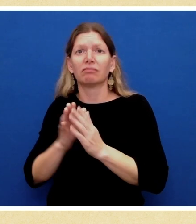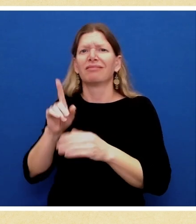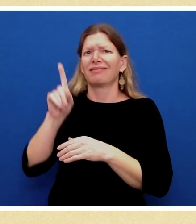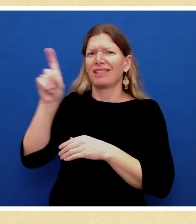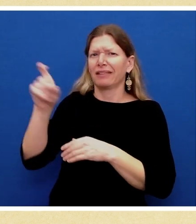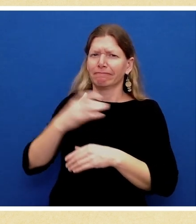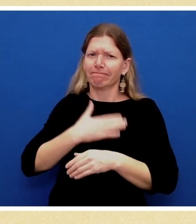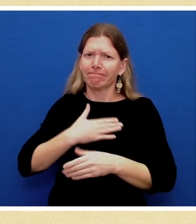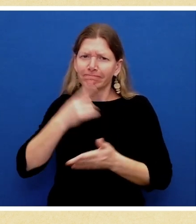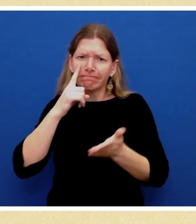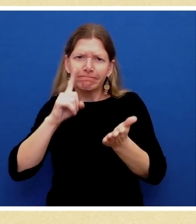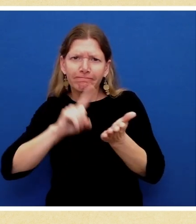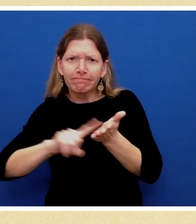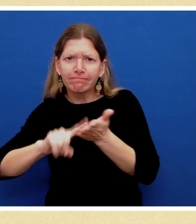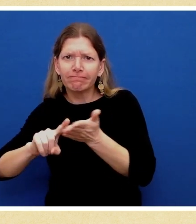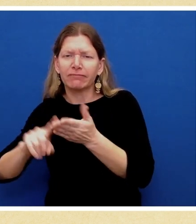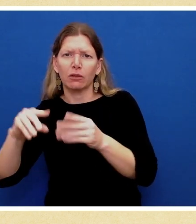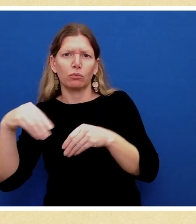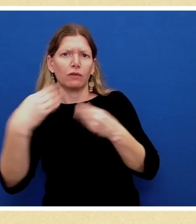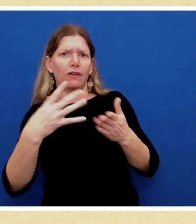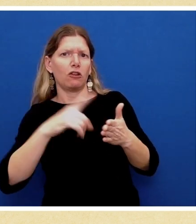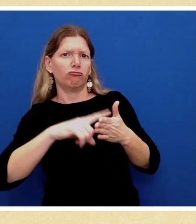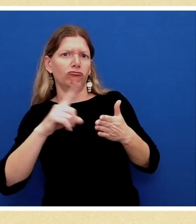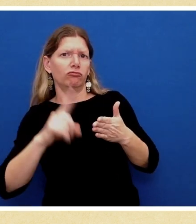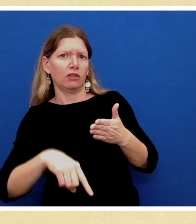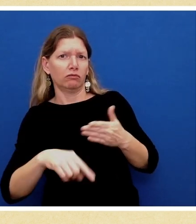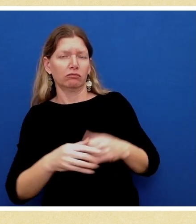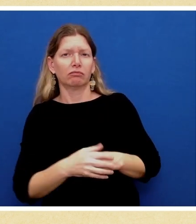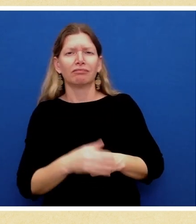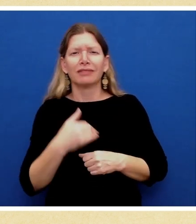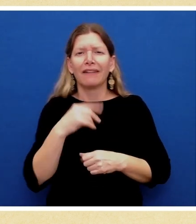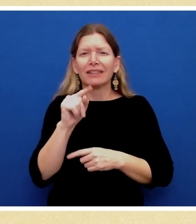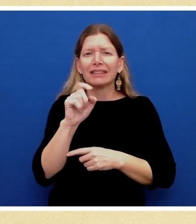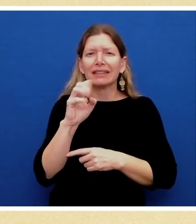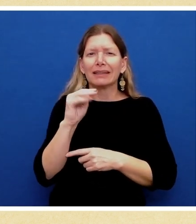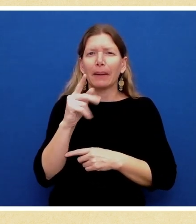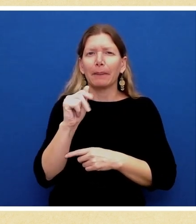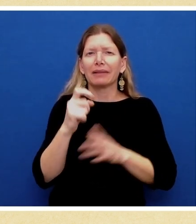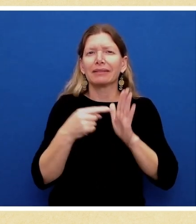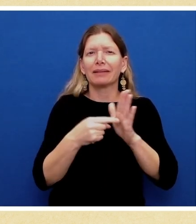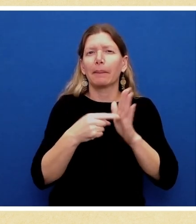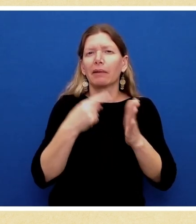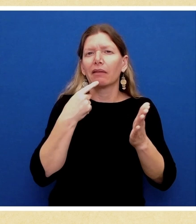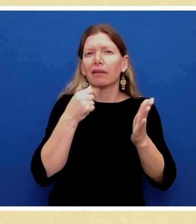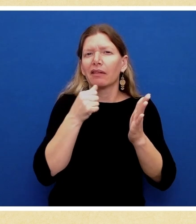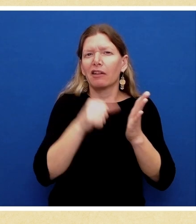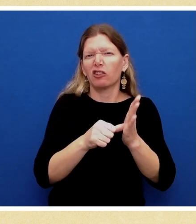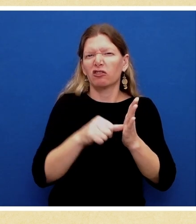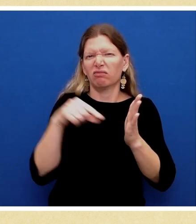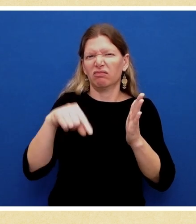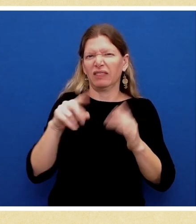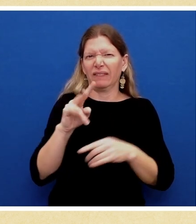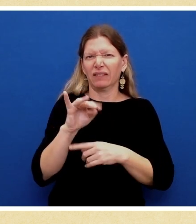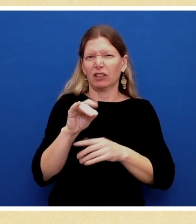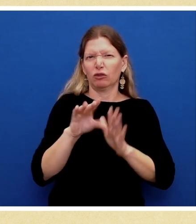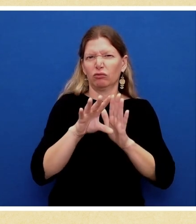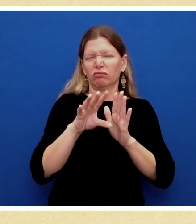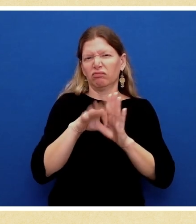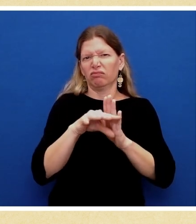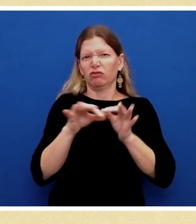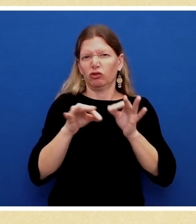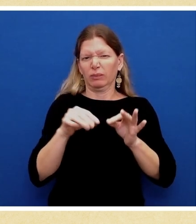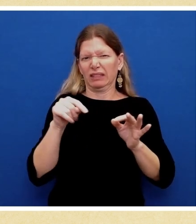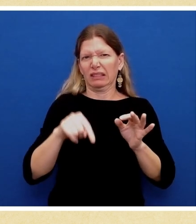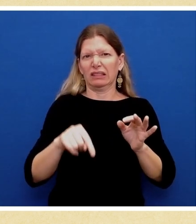CART request and ask for them to investigate and provide the results. There is a template for these types of service complaints linked in